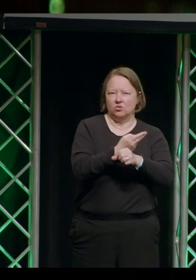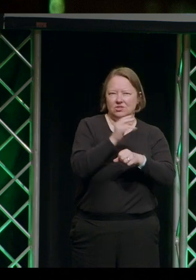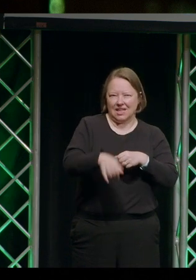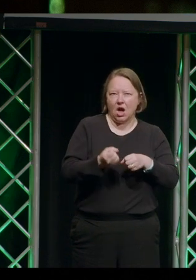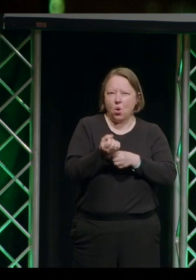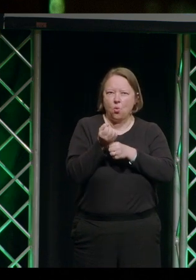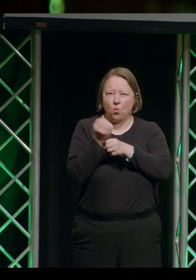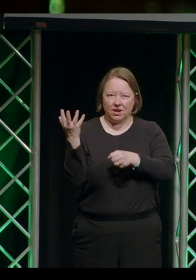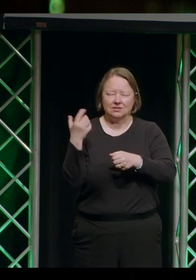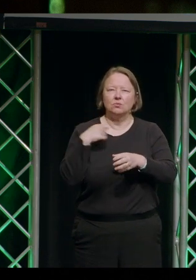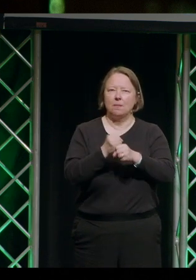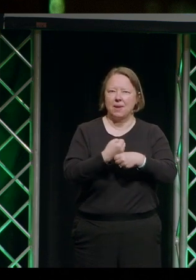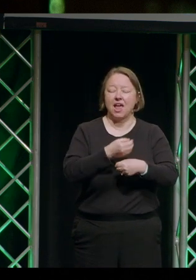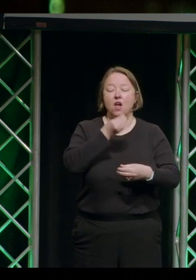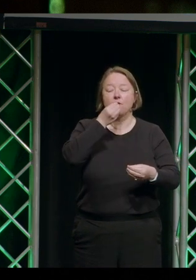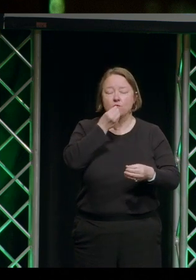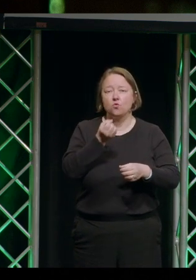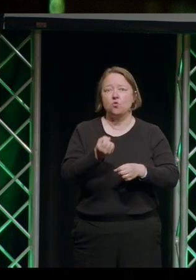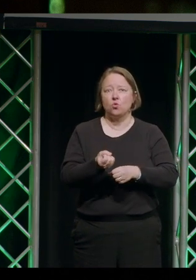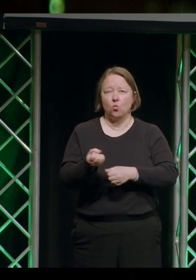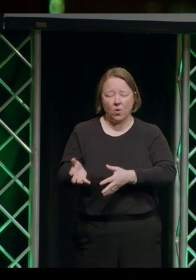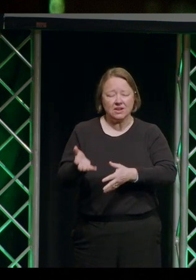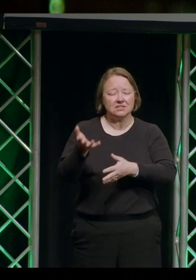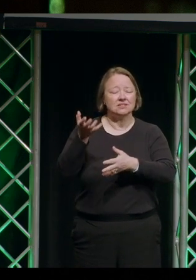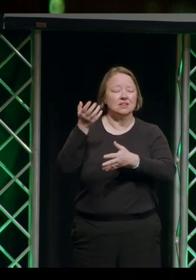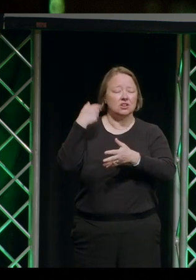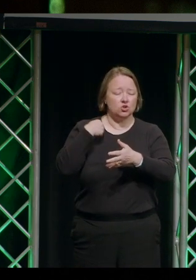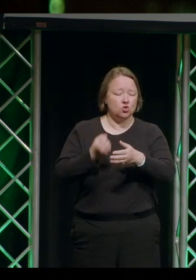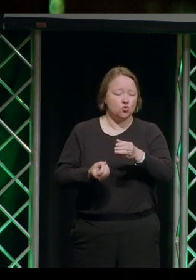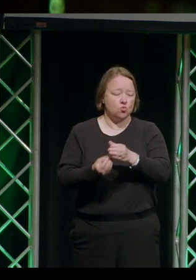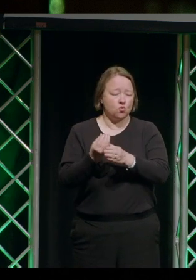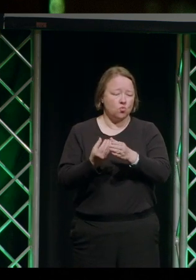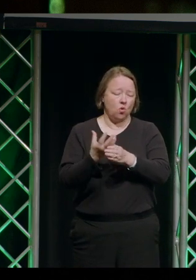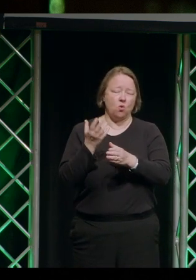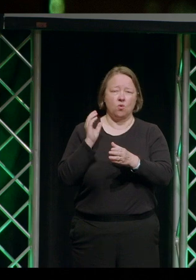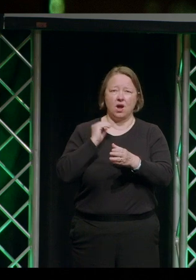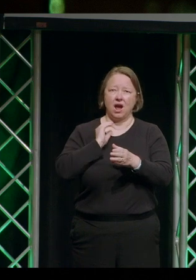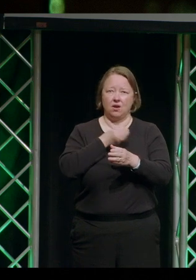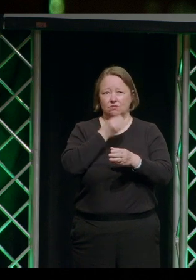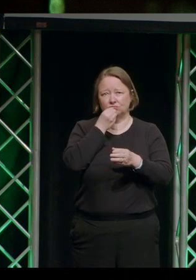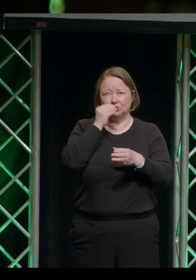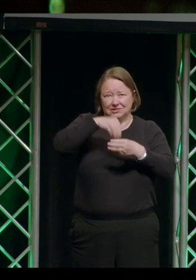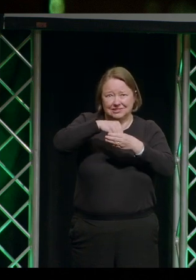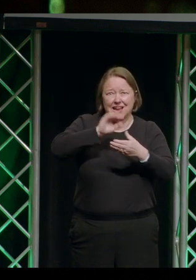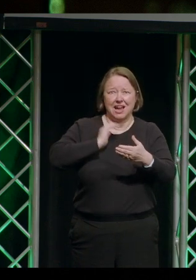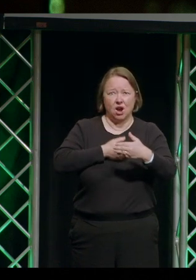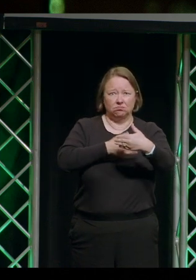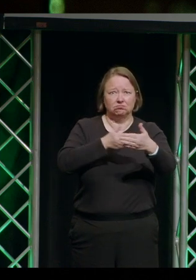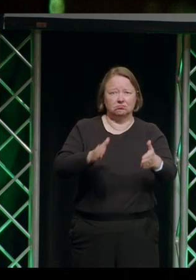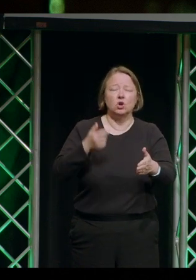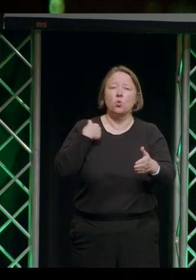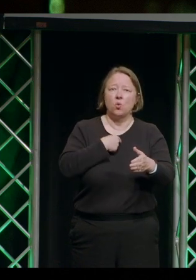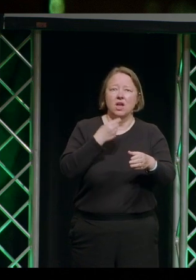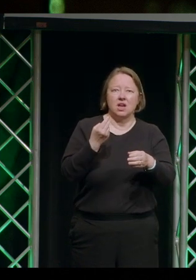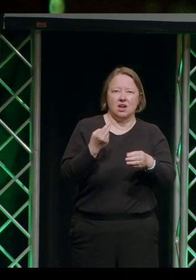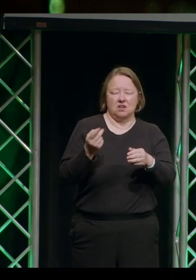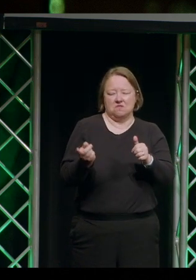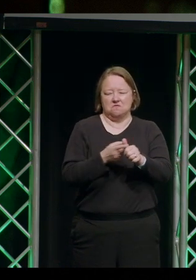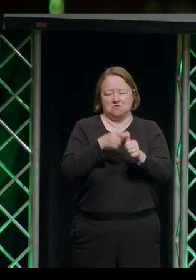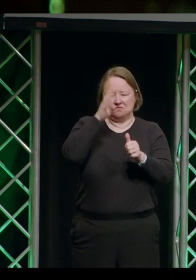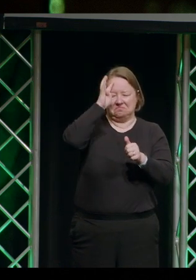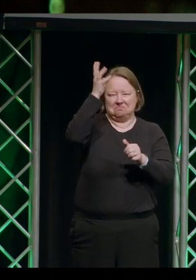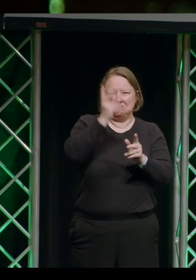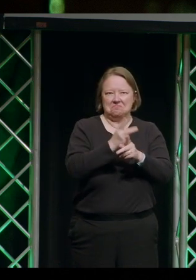we create it into a food waste feedstock to grow our material in. We were able to prototype this method